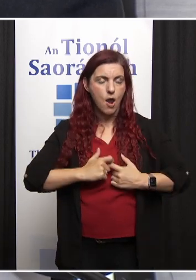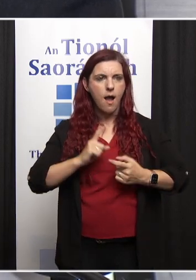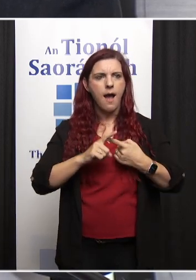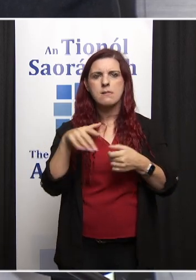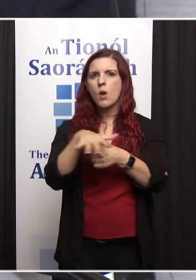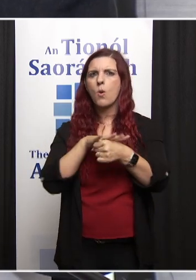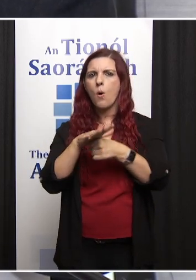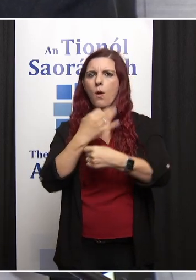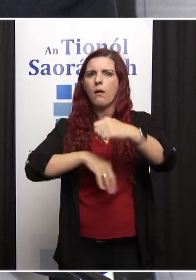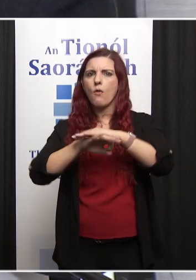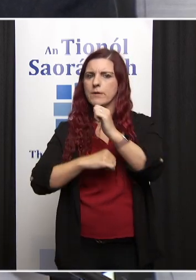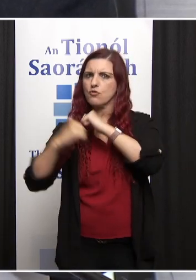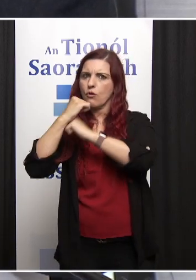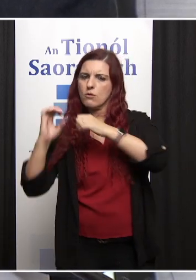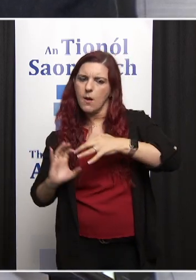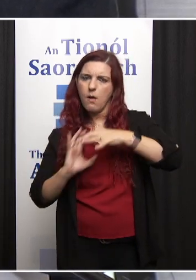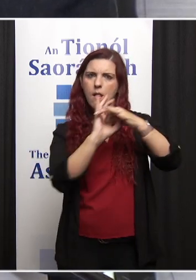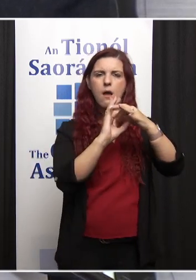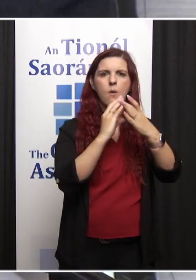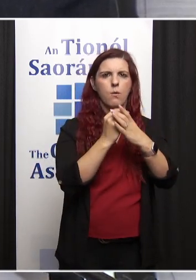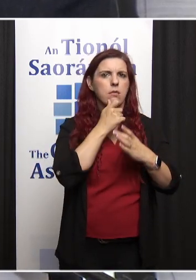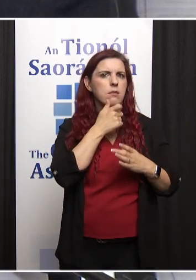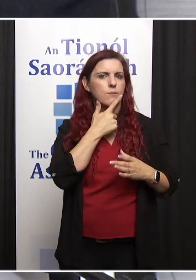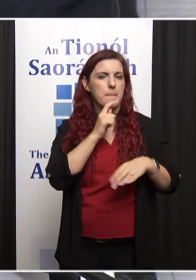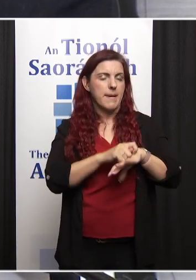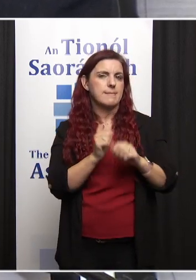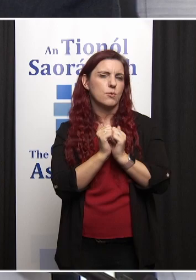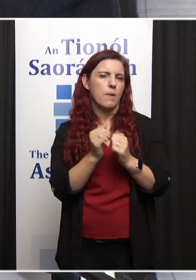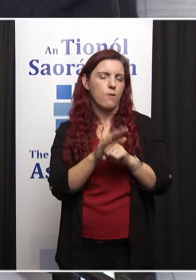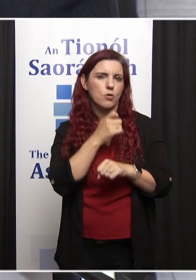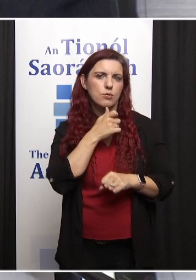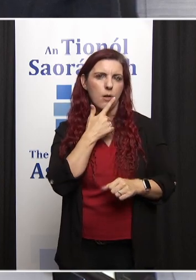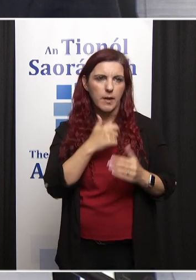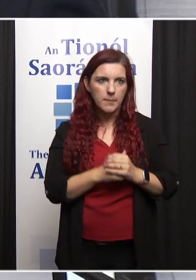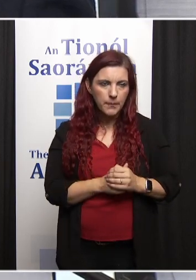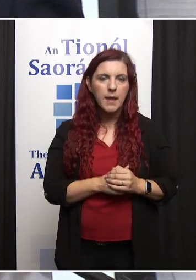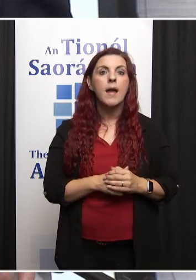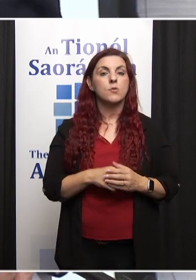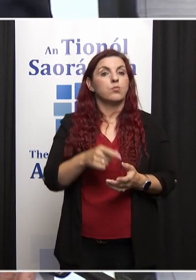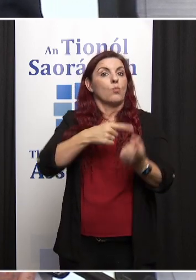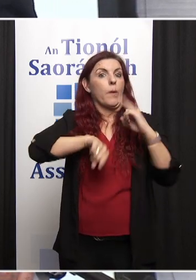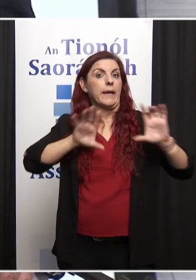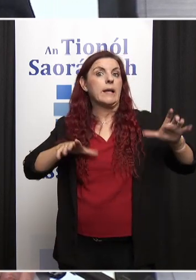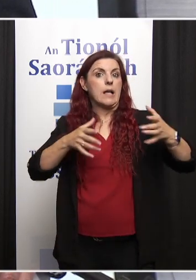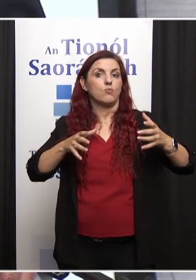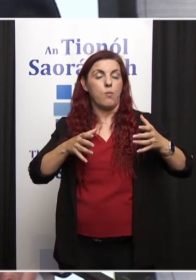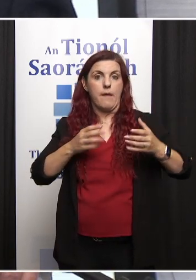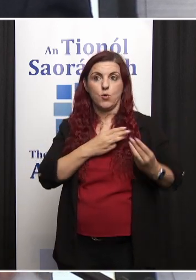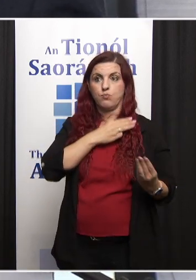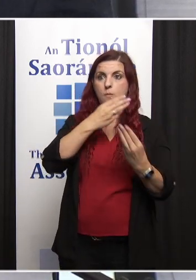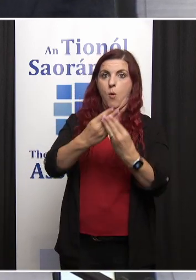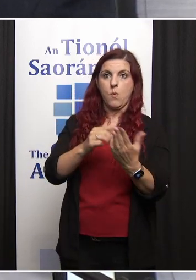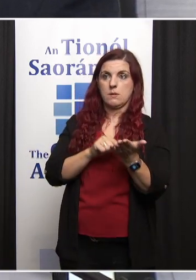best suited for Dublin. And they were going to bring forward proposals in that regard and make a report and